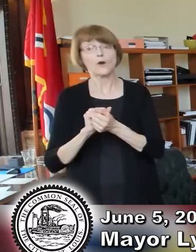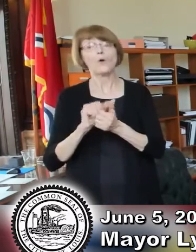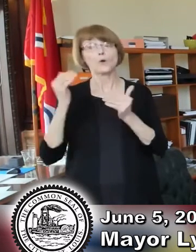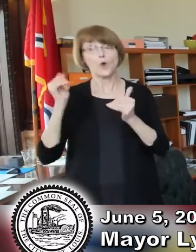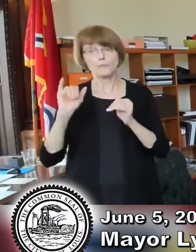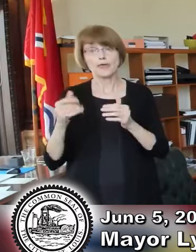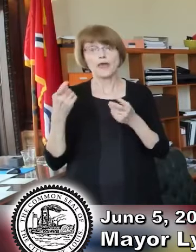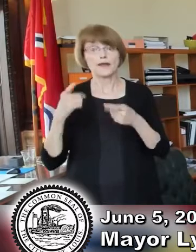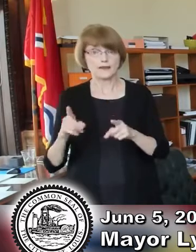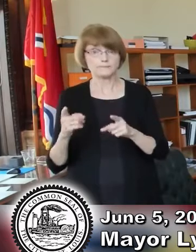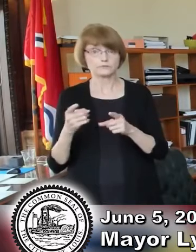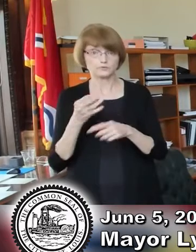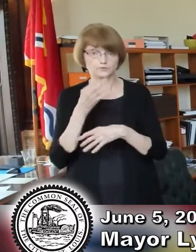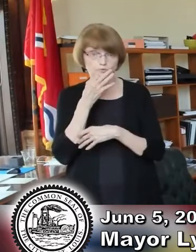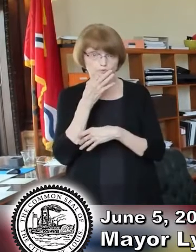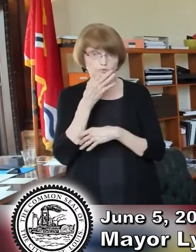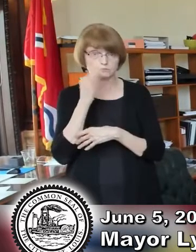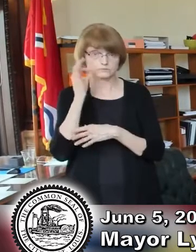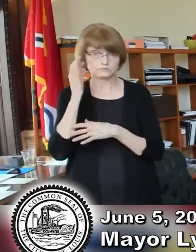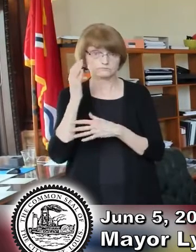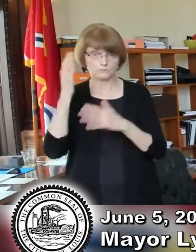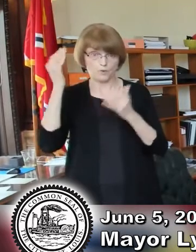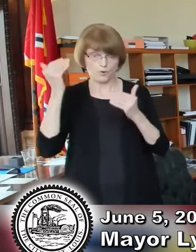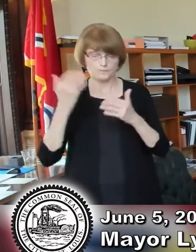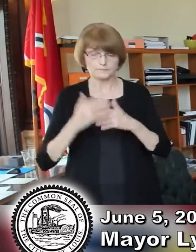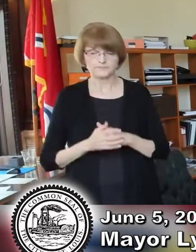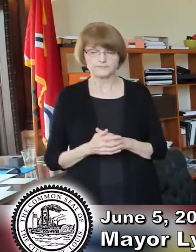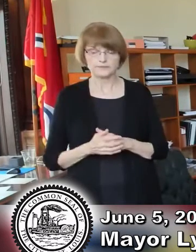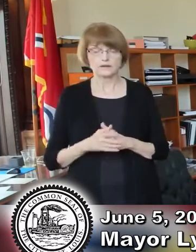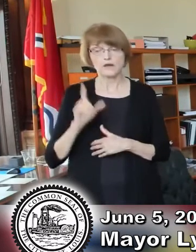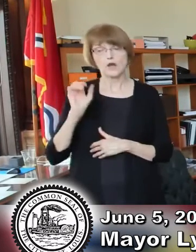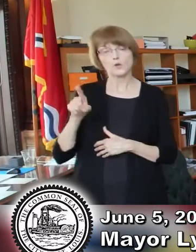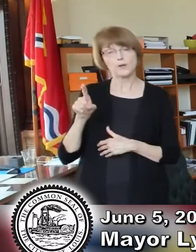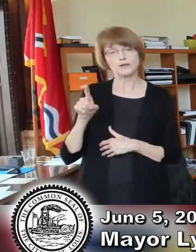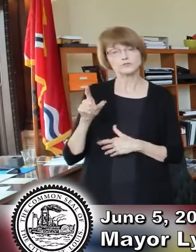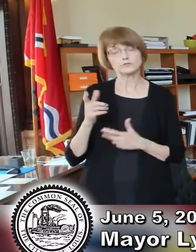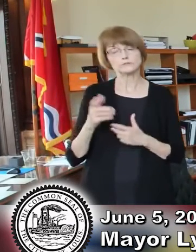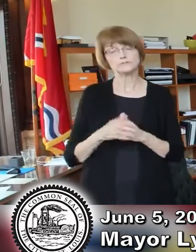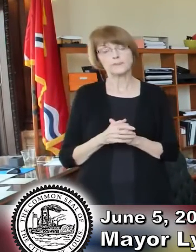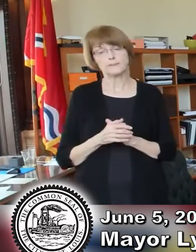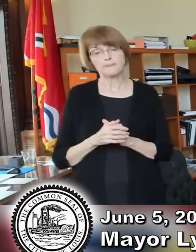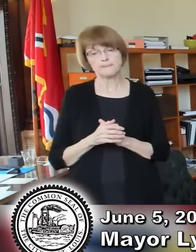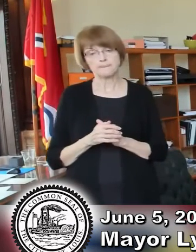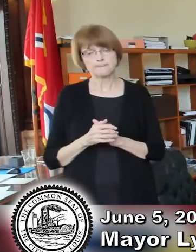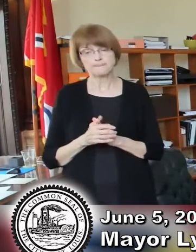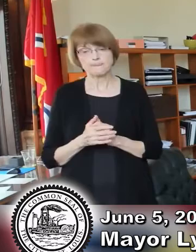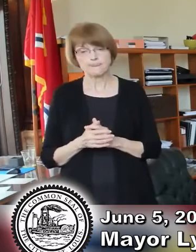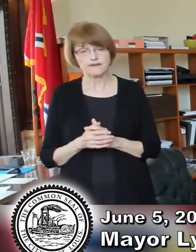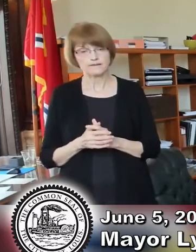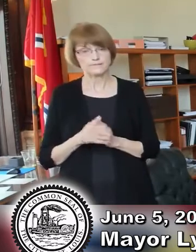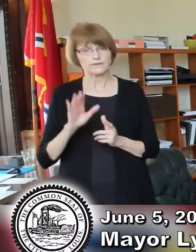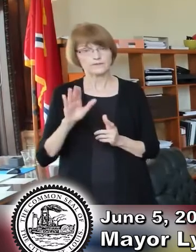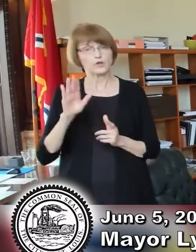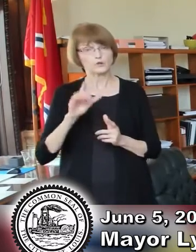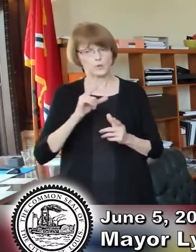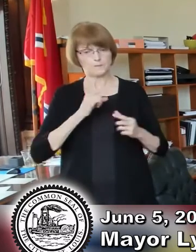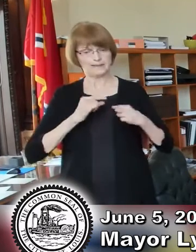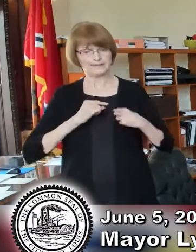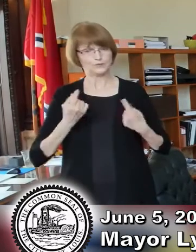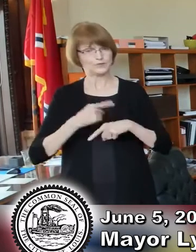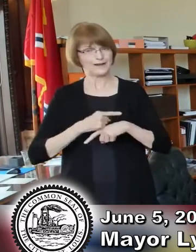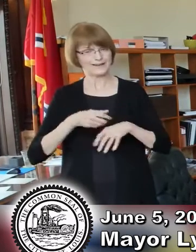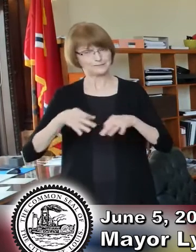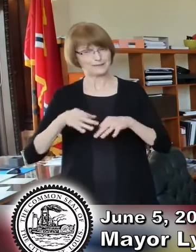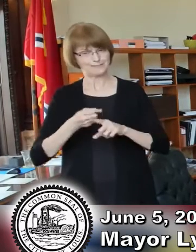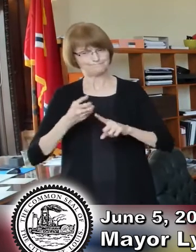soon. A question, can you tell us about the different pins you're wearing today?